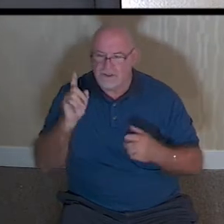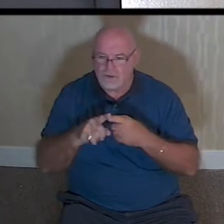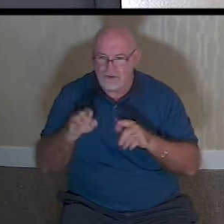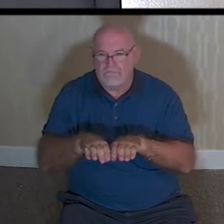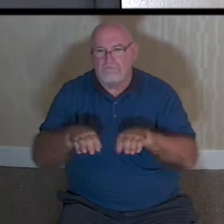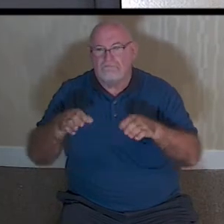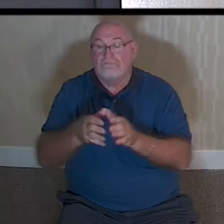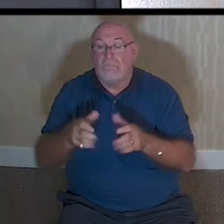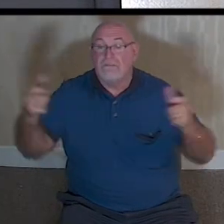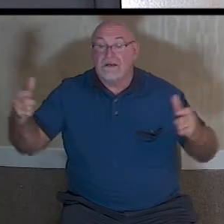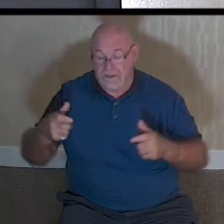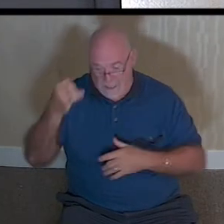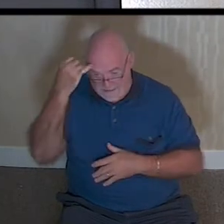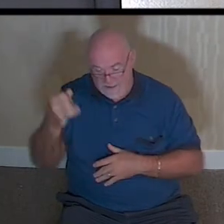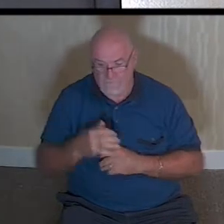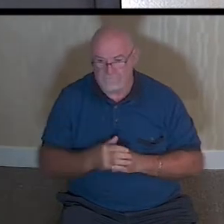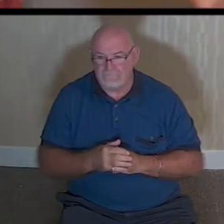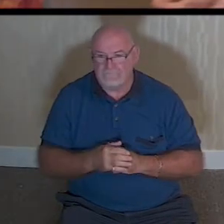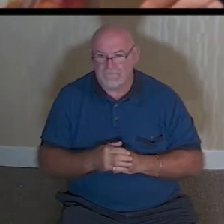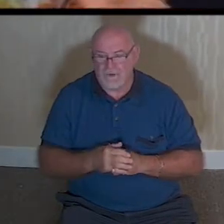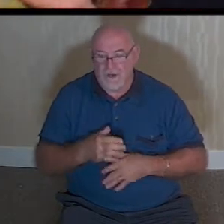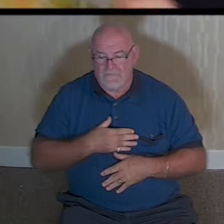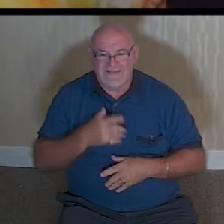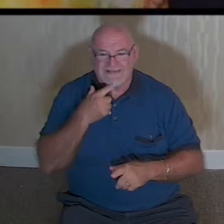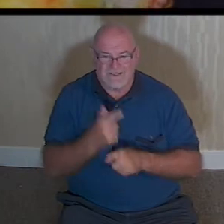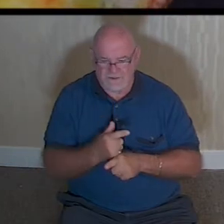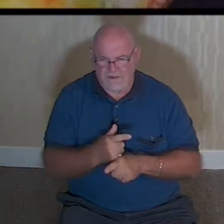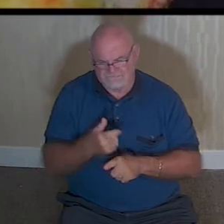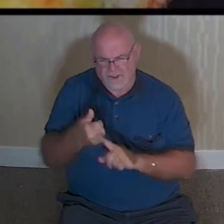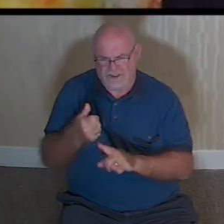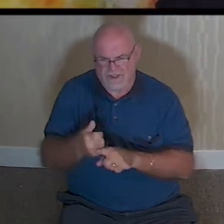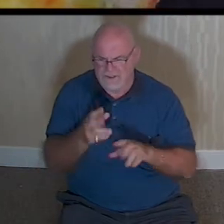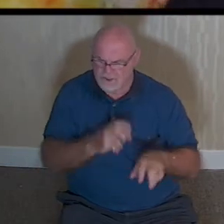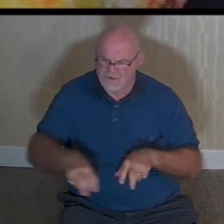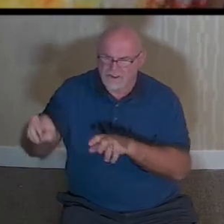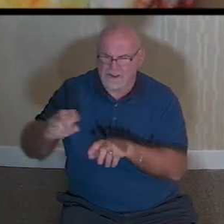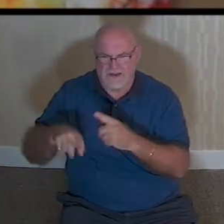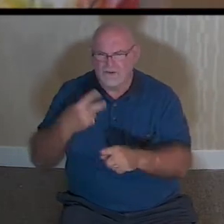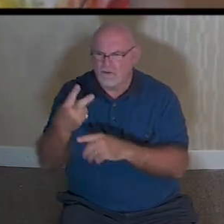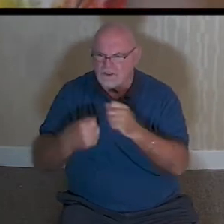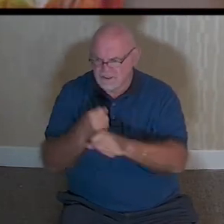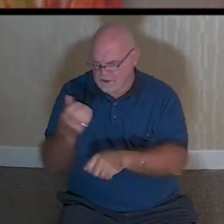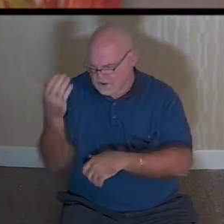idea. My dear sister, who transitioned almost 2 years ago now,